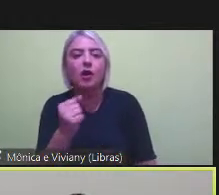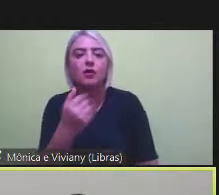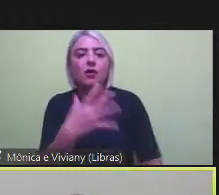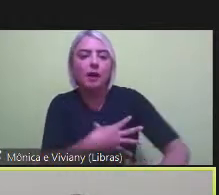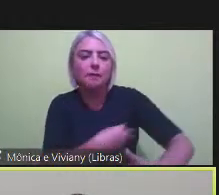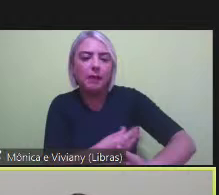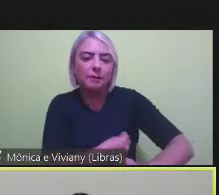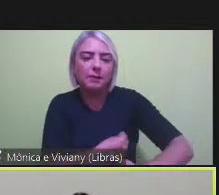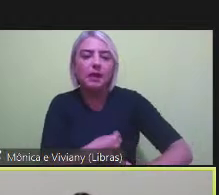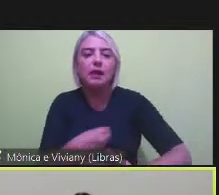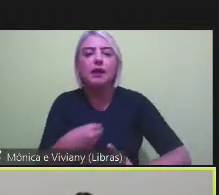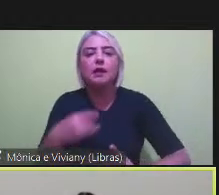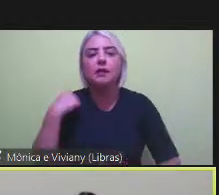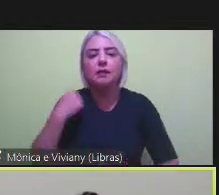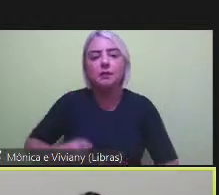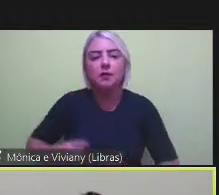food,